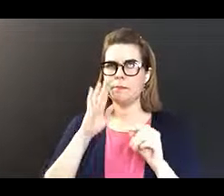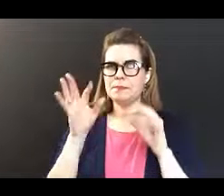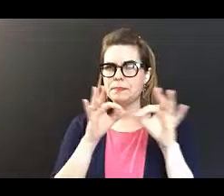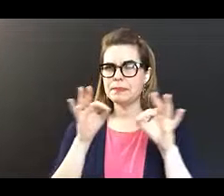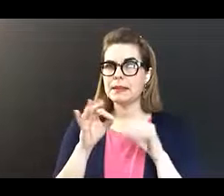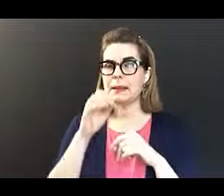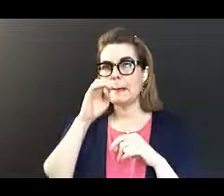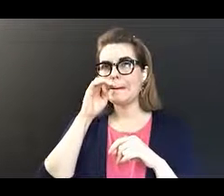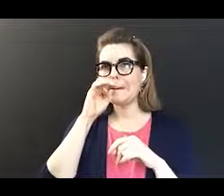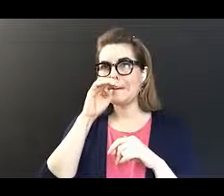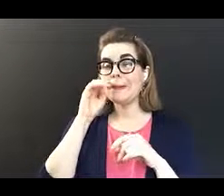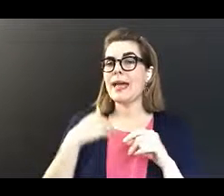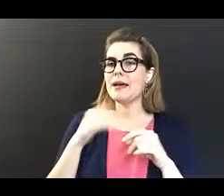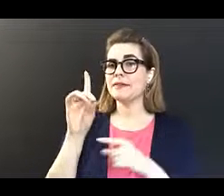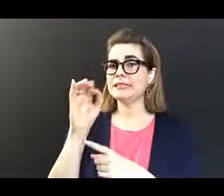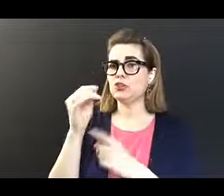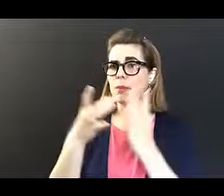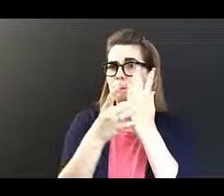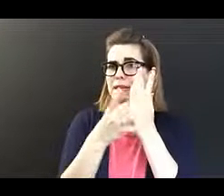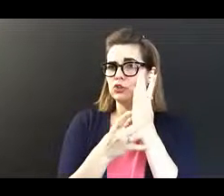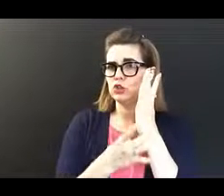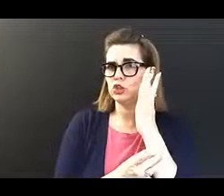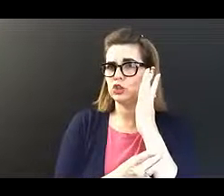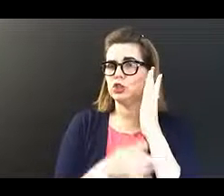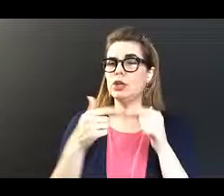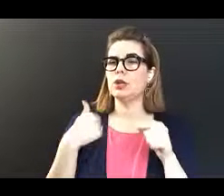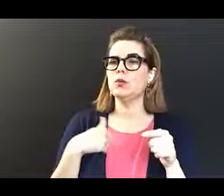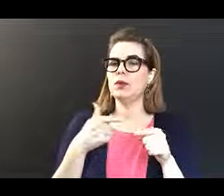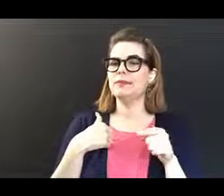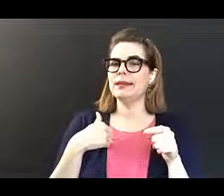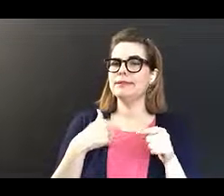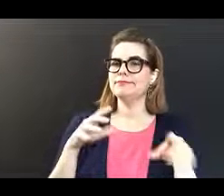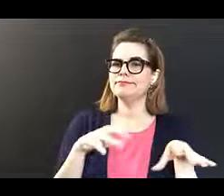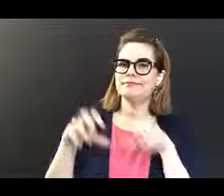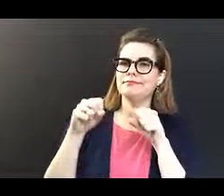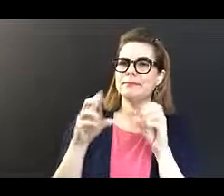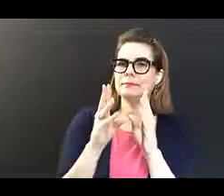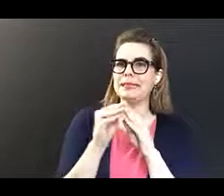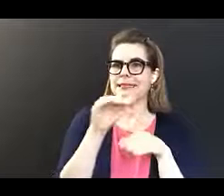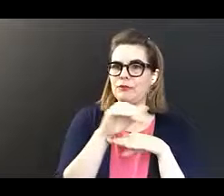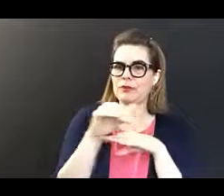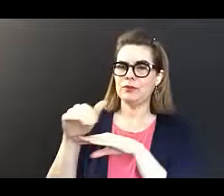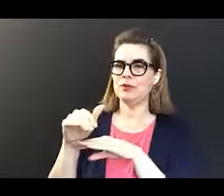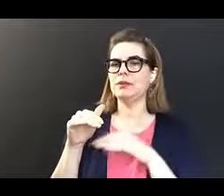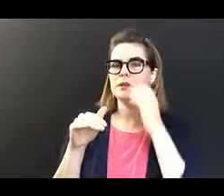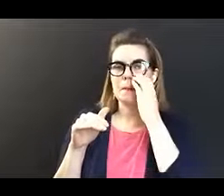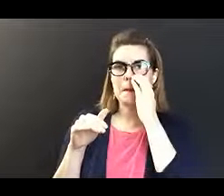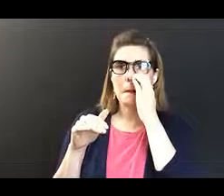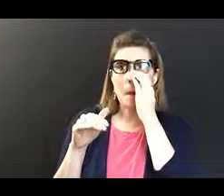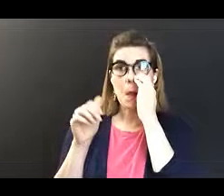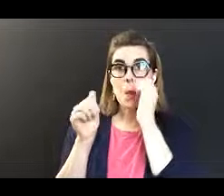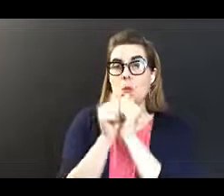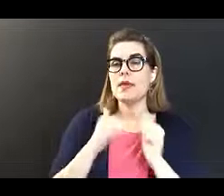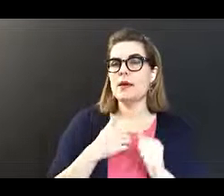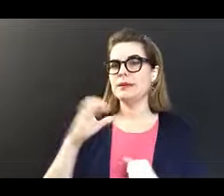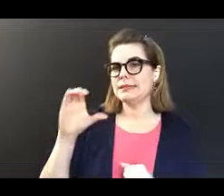digital binder. Andriana and I have been hosting application sessions every afternoon with our CTE or credit by